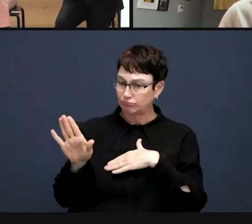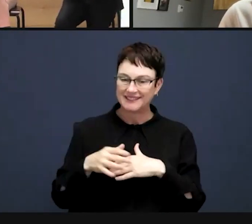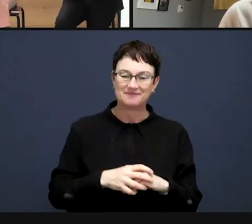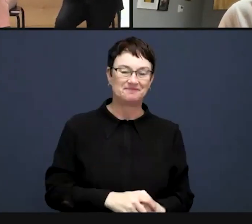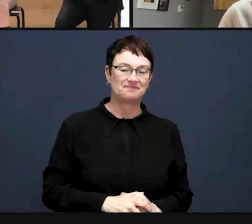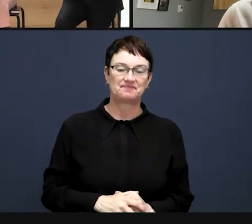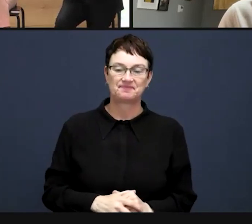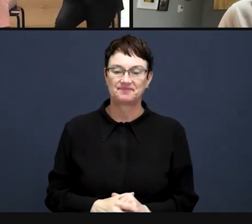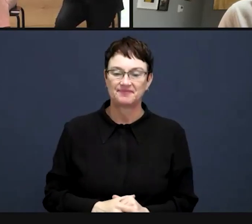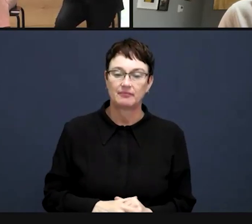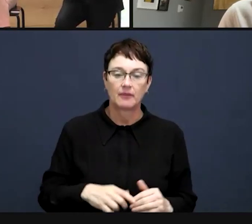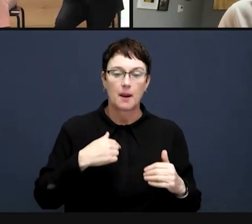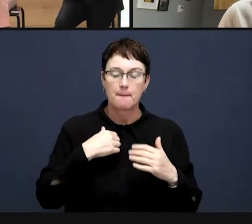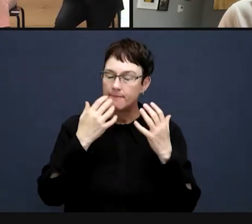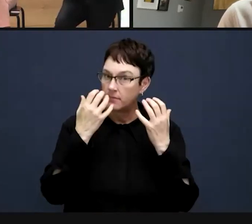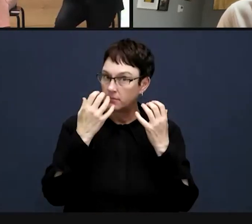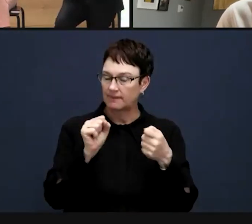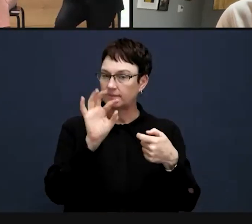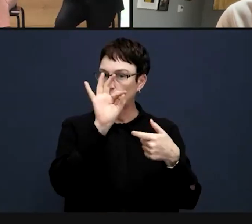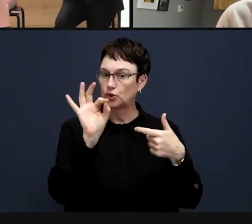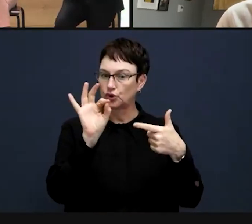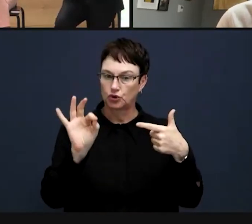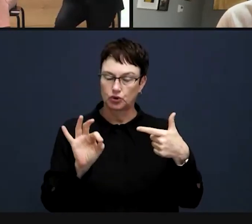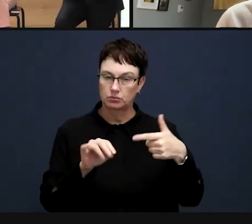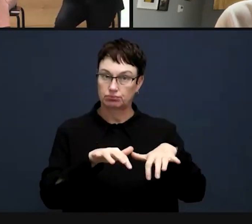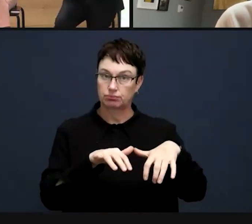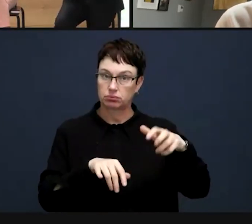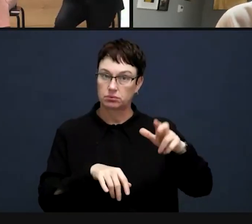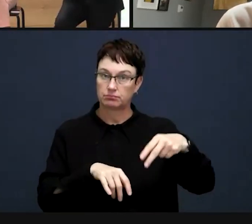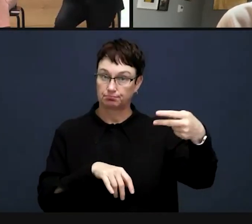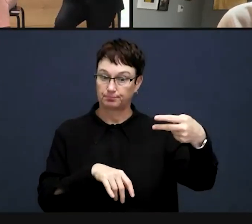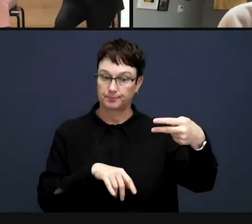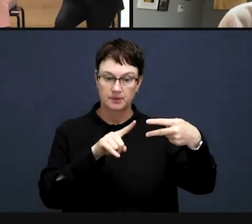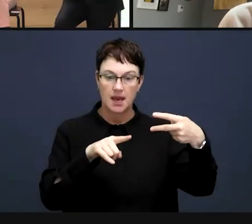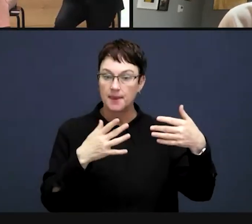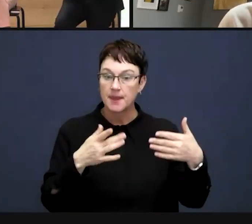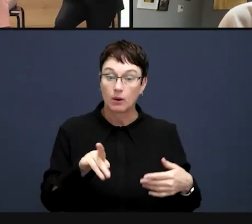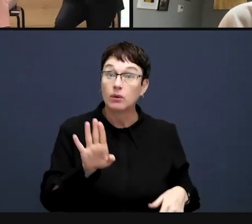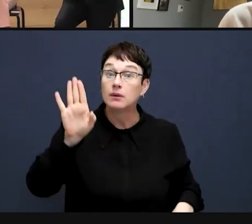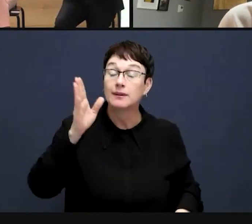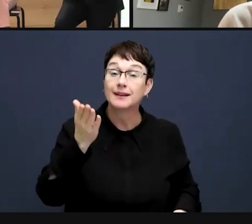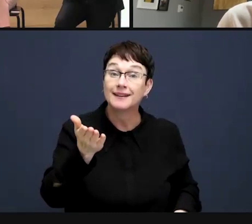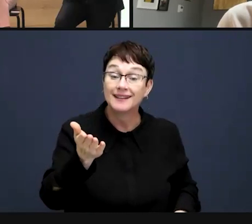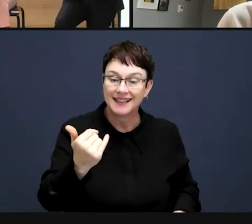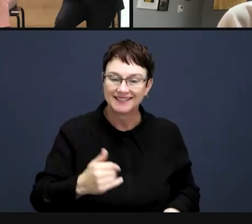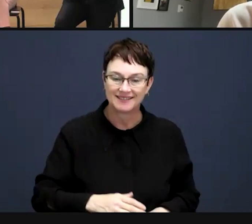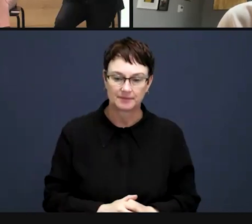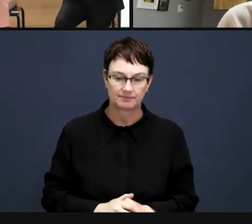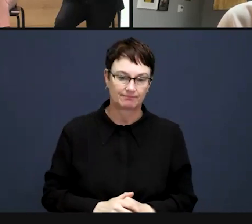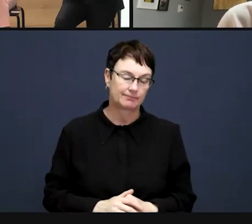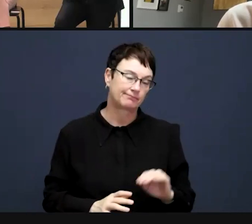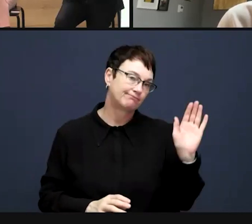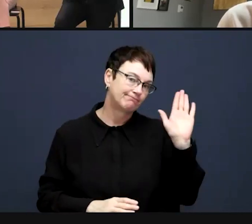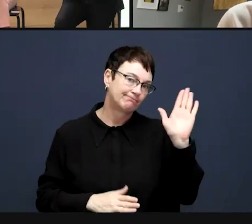online, but I would like to ask also if we have any questions. Yes, we have a question here. Oui, please. Hello, thank you for